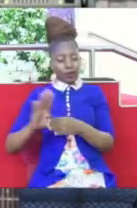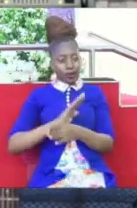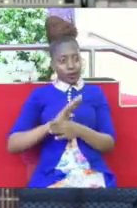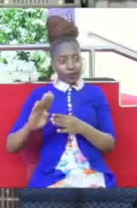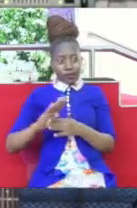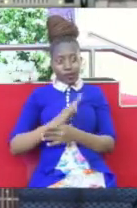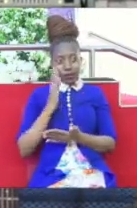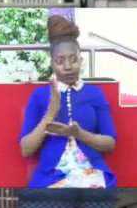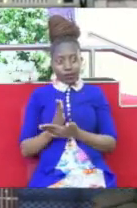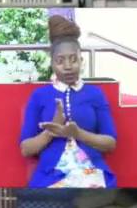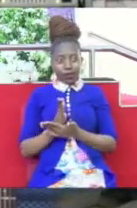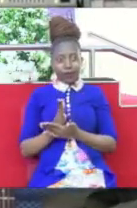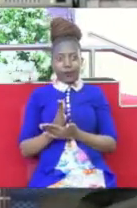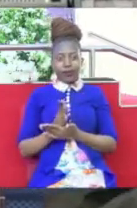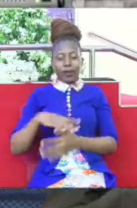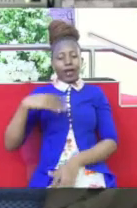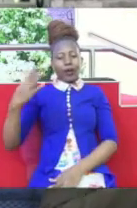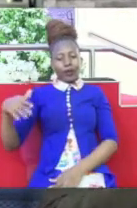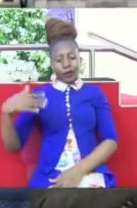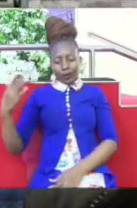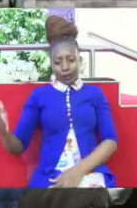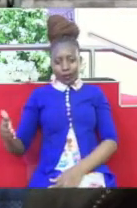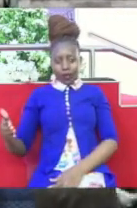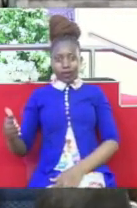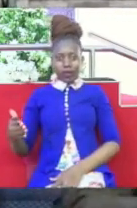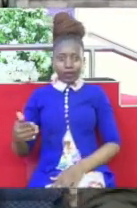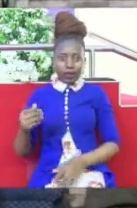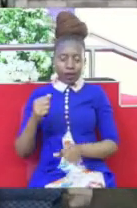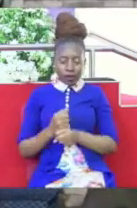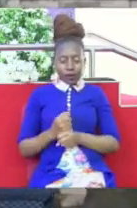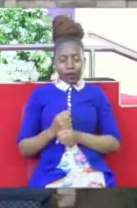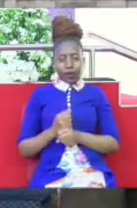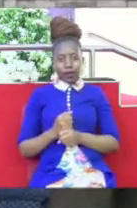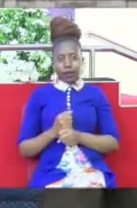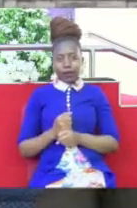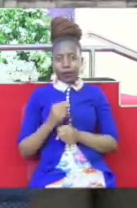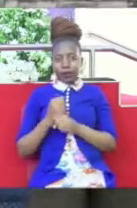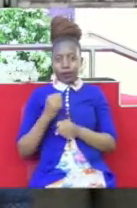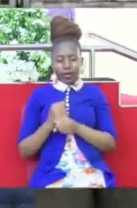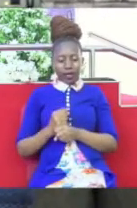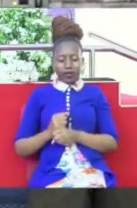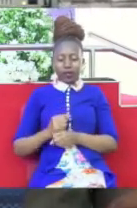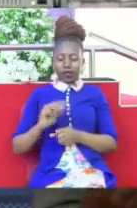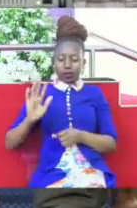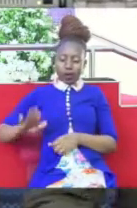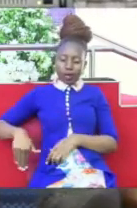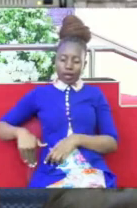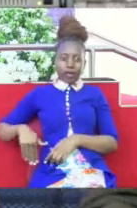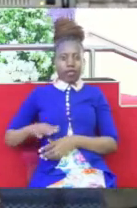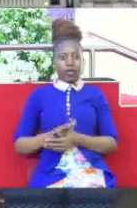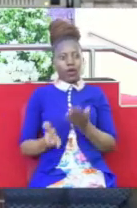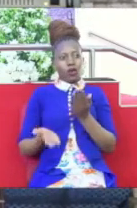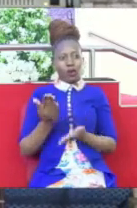mingi. Always running late. Wanakuwa kila mara wamechelewa. Always in a hurry. Kila wakati wako na